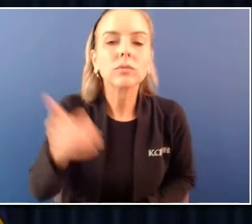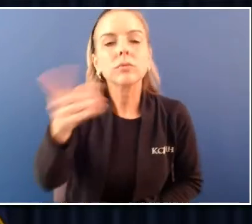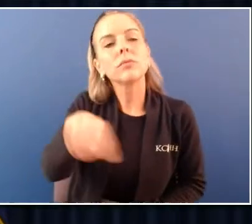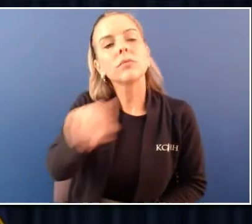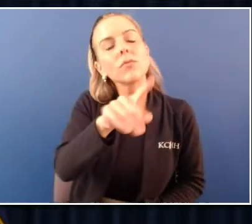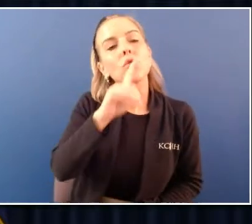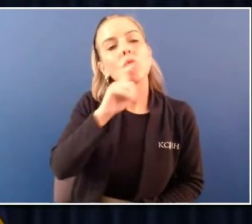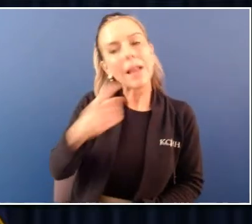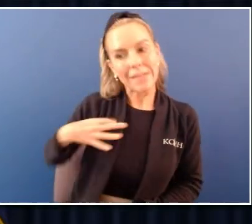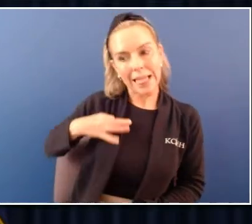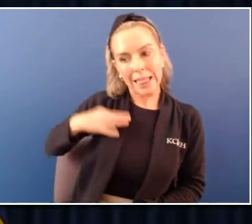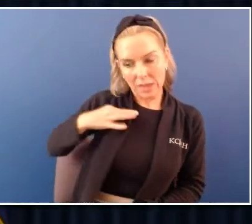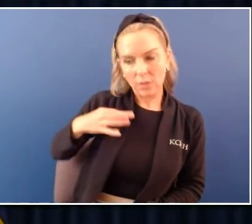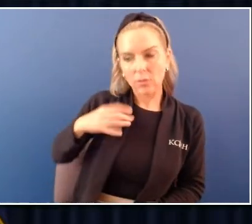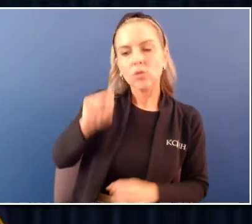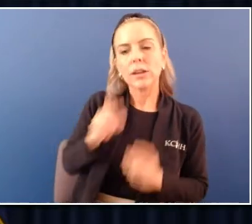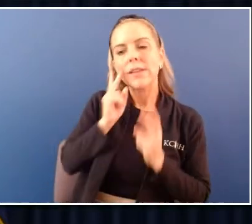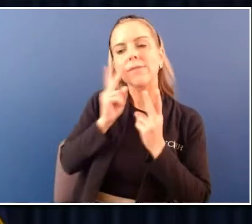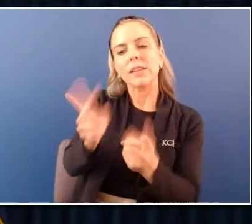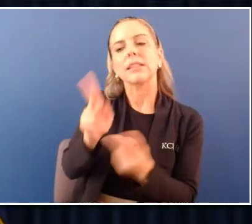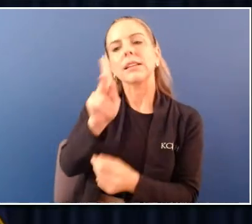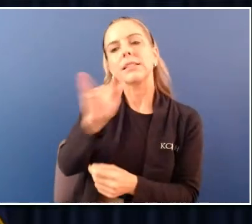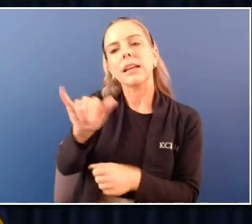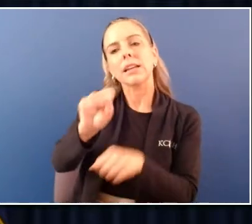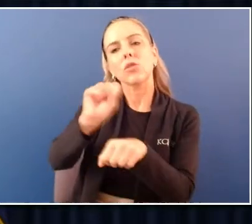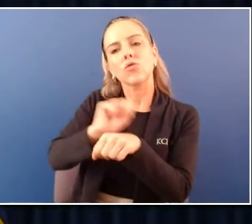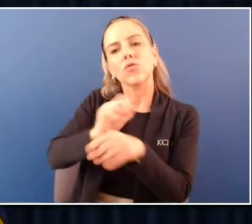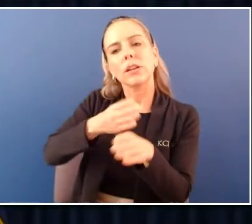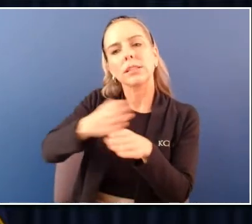visit the Kentucky Career Center website at